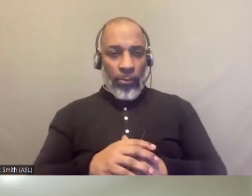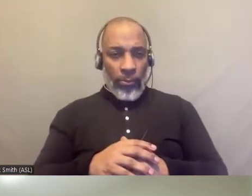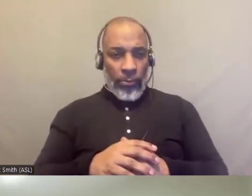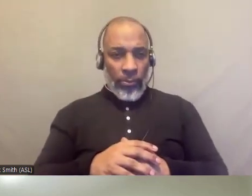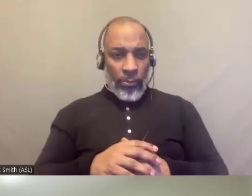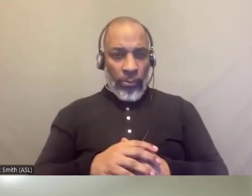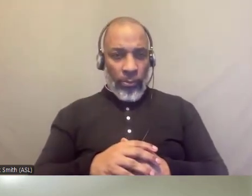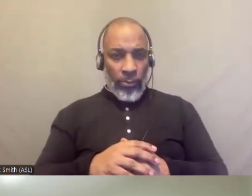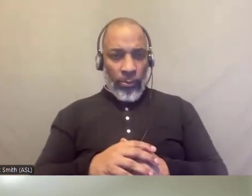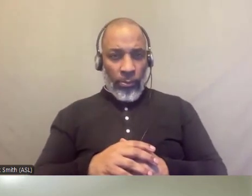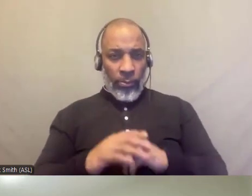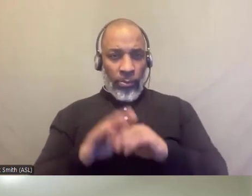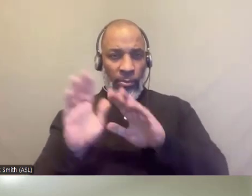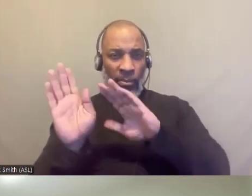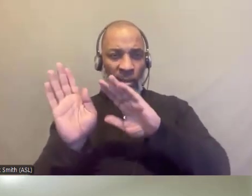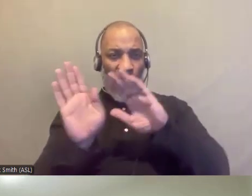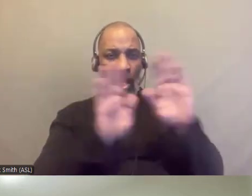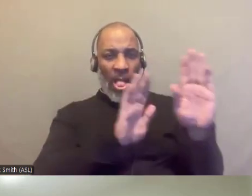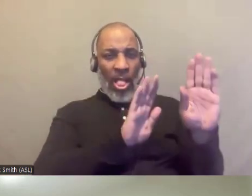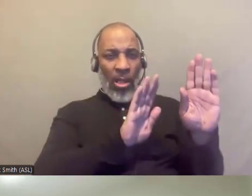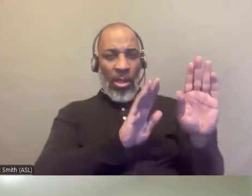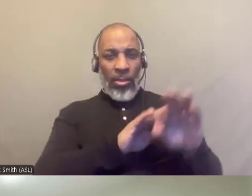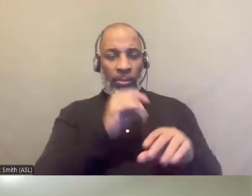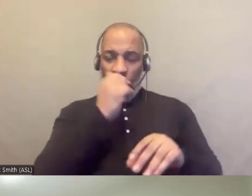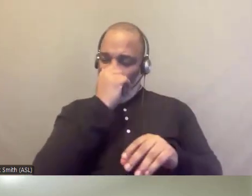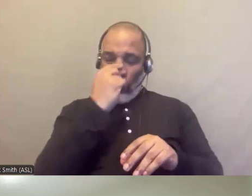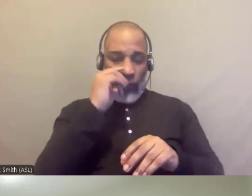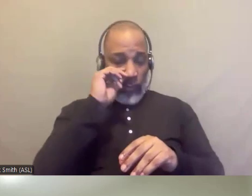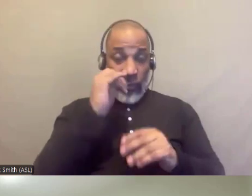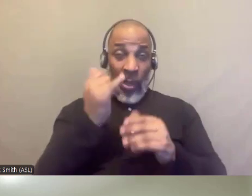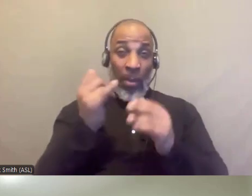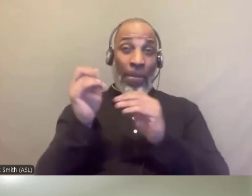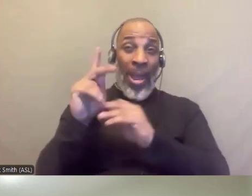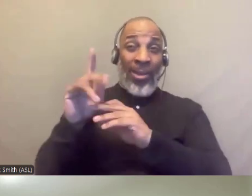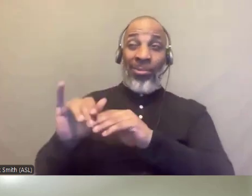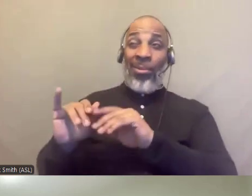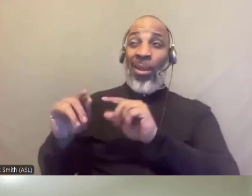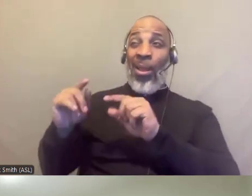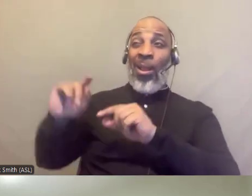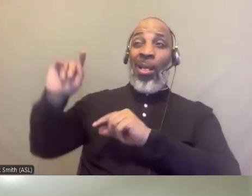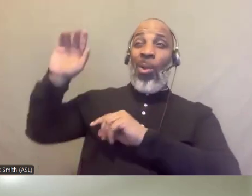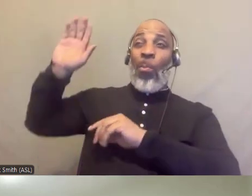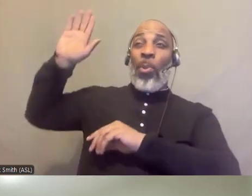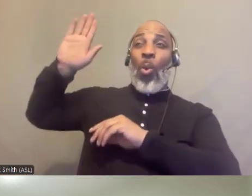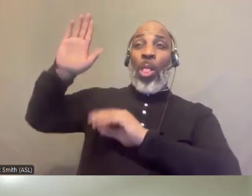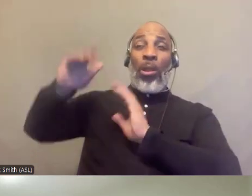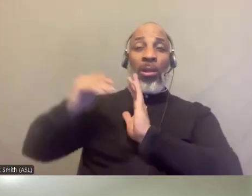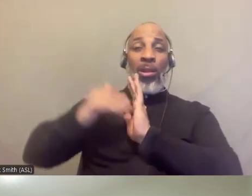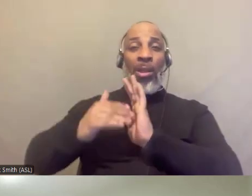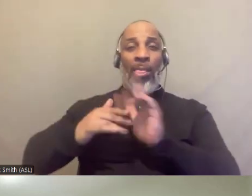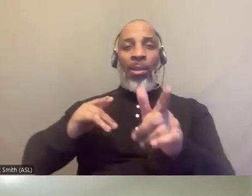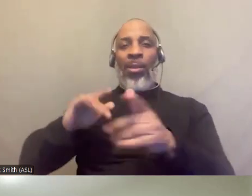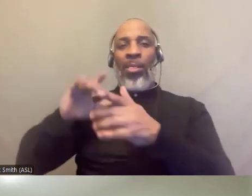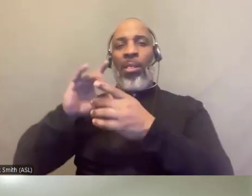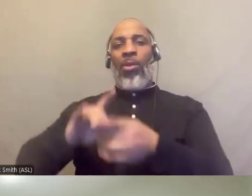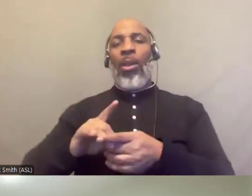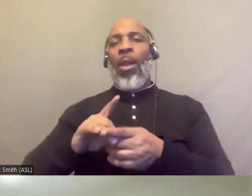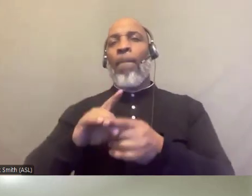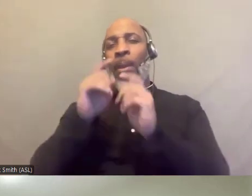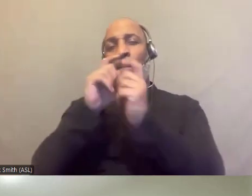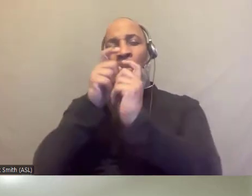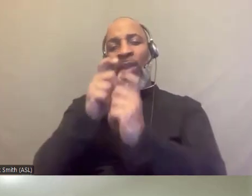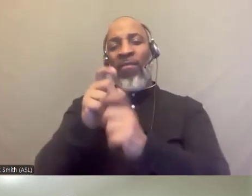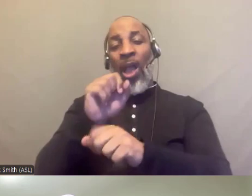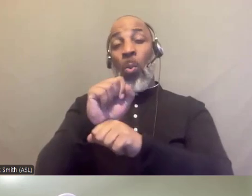We're back into the land of polling and questioning back to the audience. This one is regarding a modified work